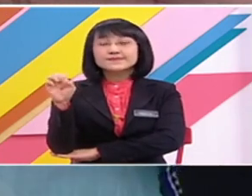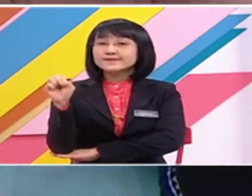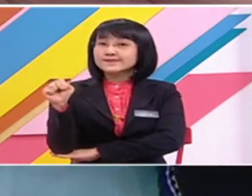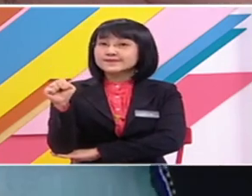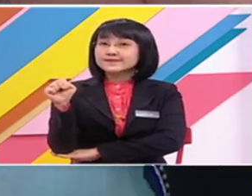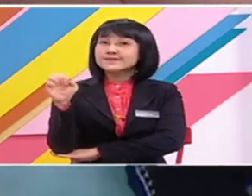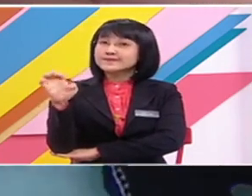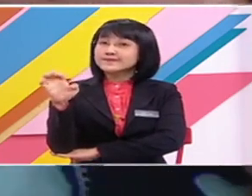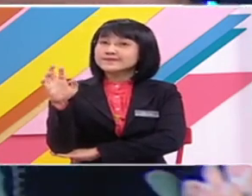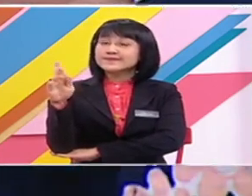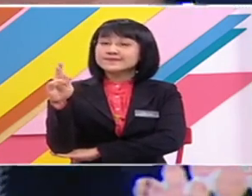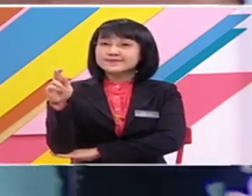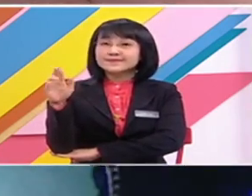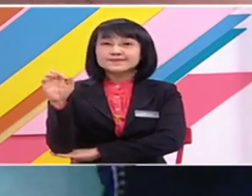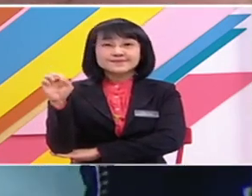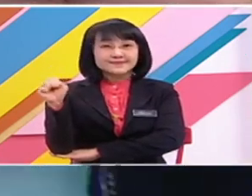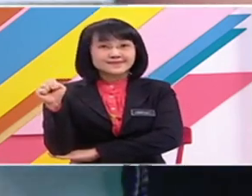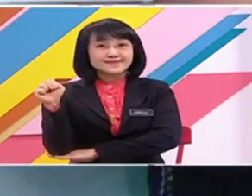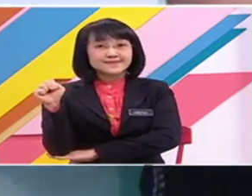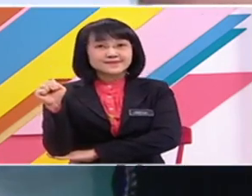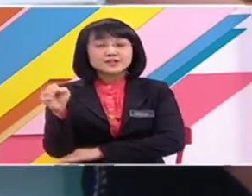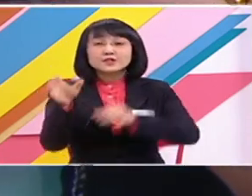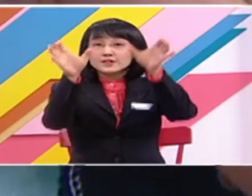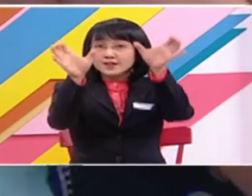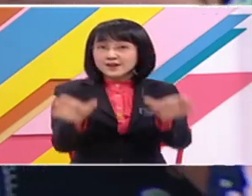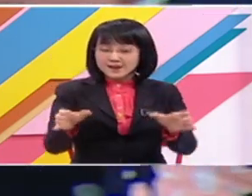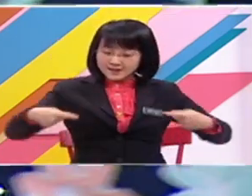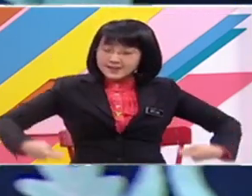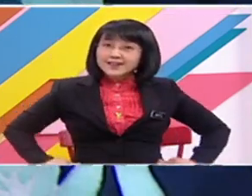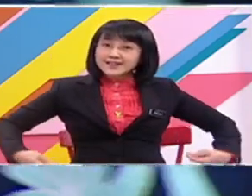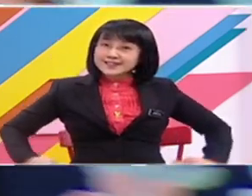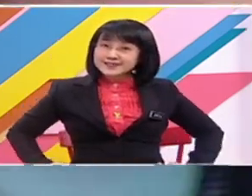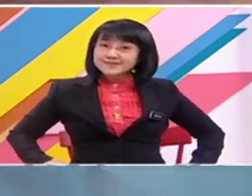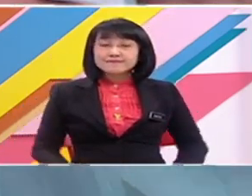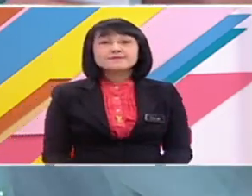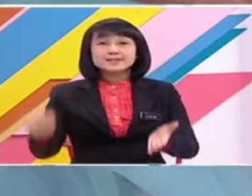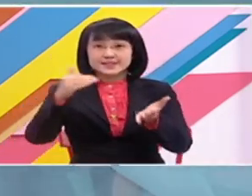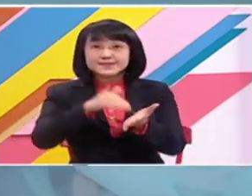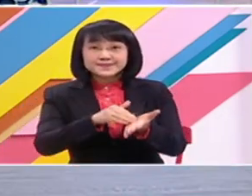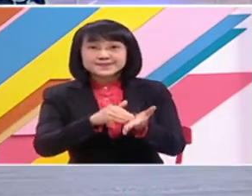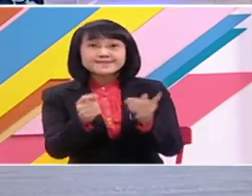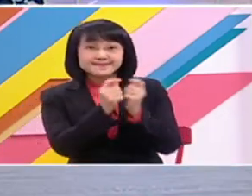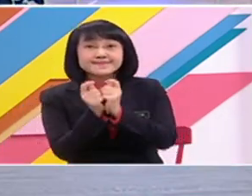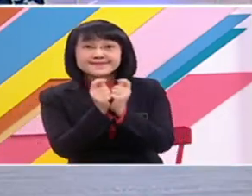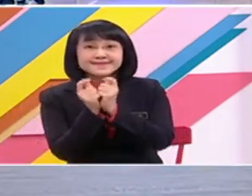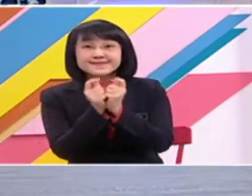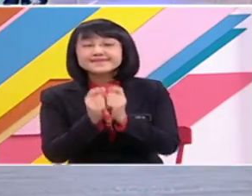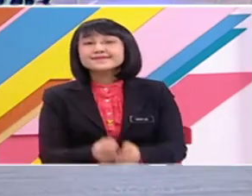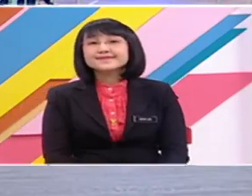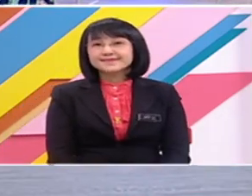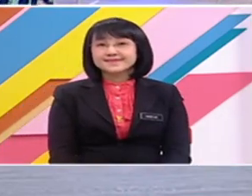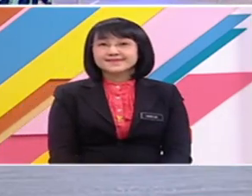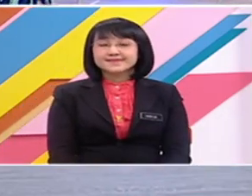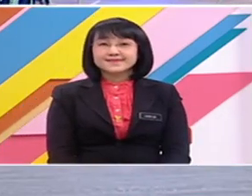S E R S. Trousers. Okay, kids. Let's do it one more time and do it together. All right. Okay.